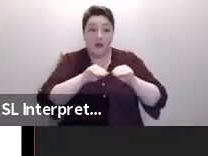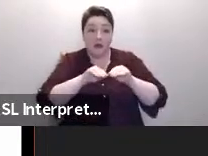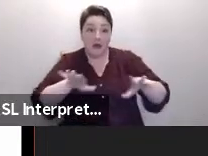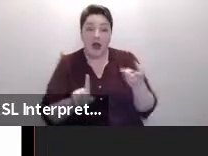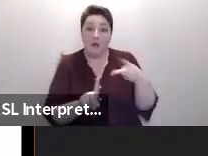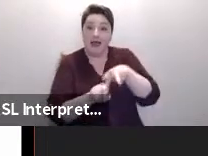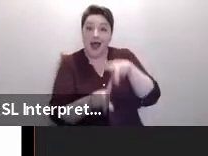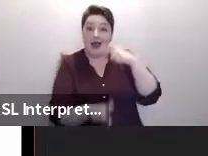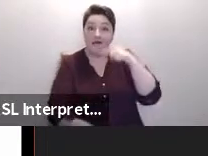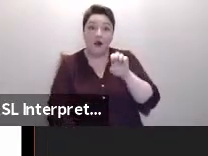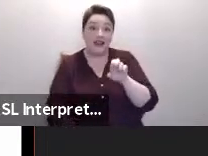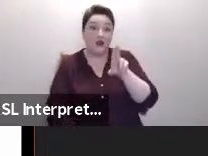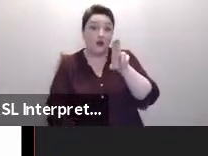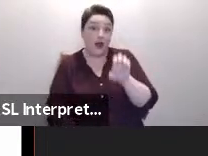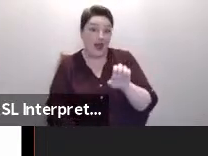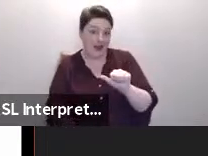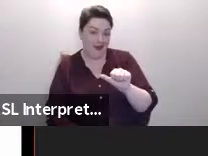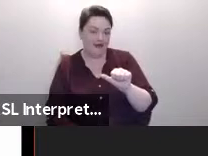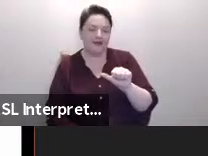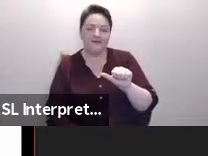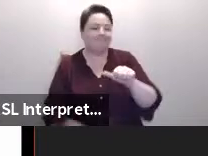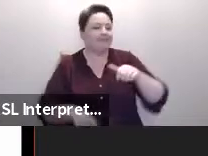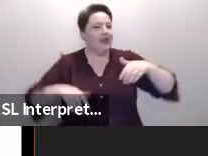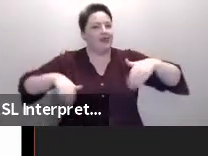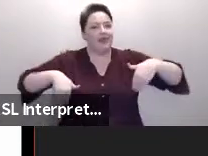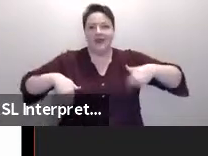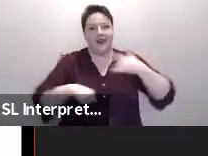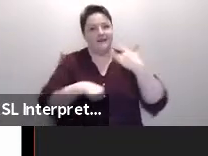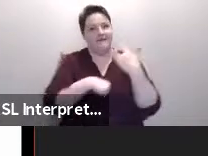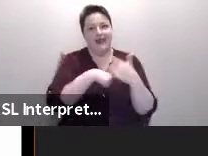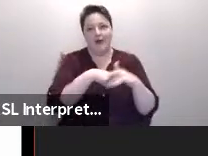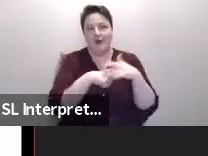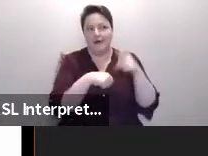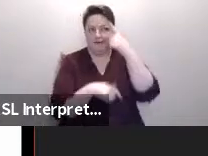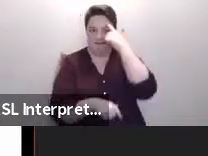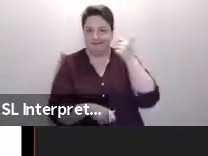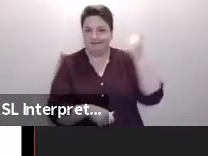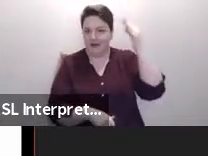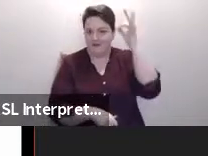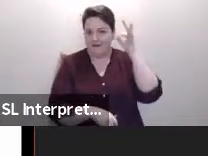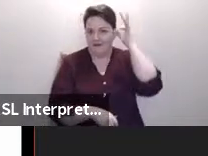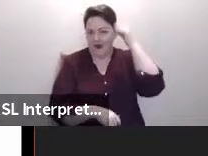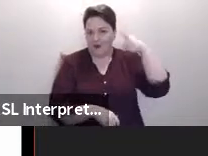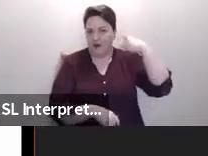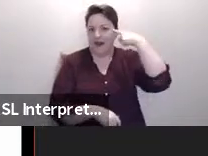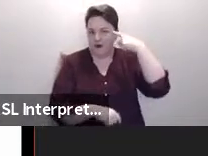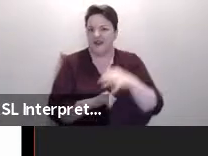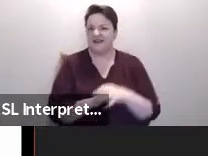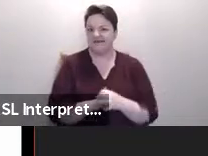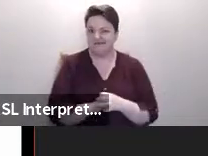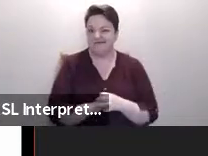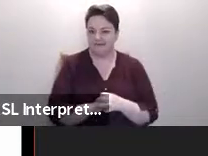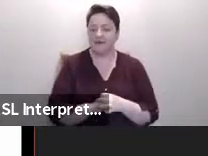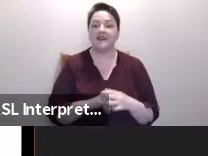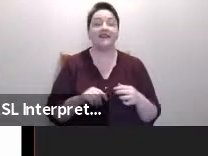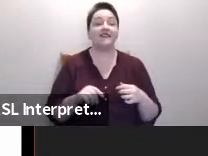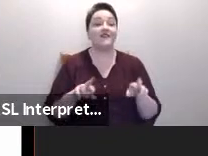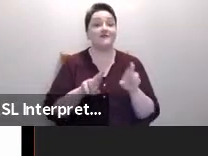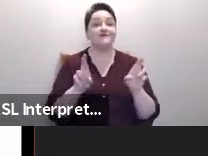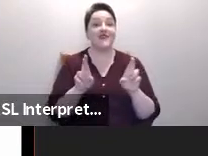but the federal government has decided not to make that available here in this country, which is the AstraZeneca.